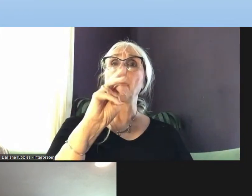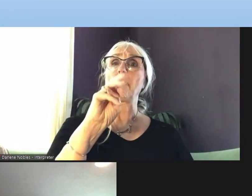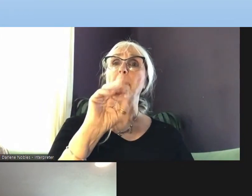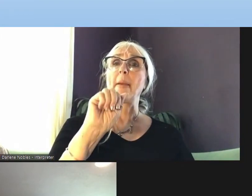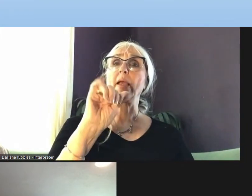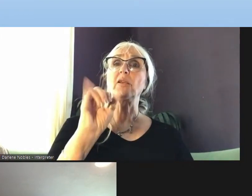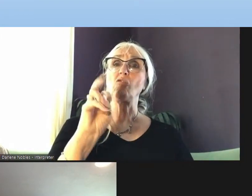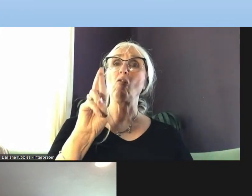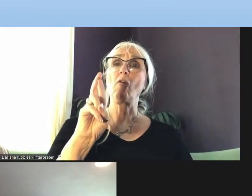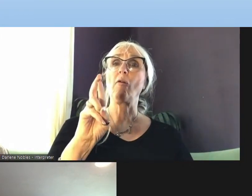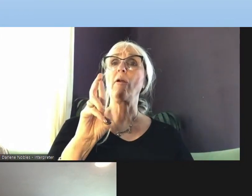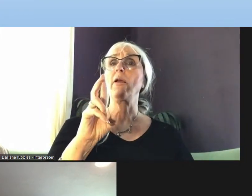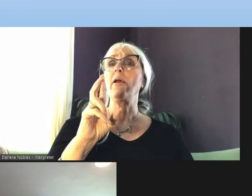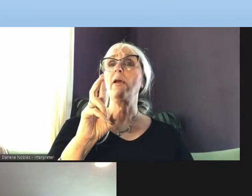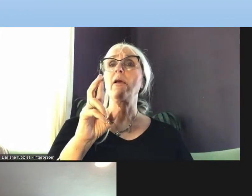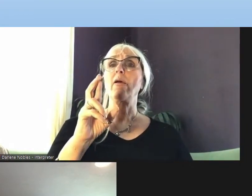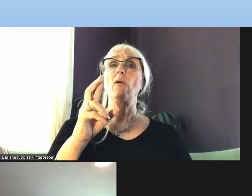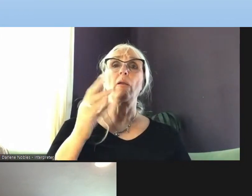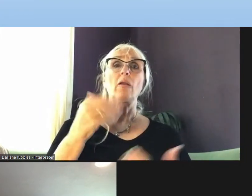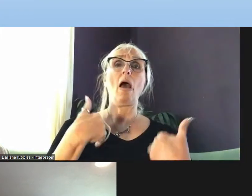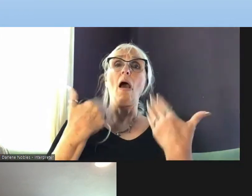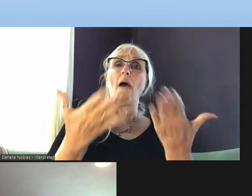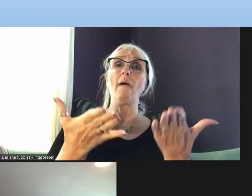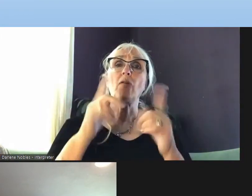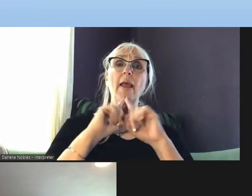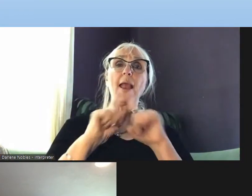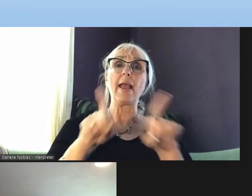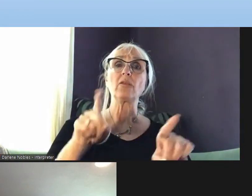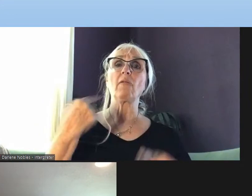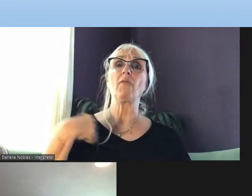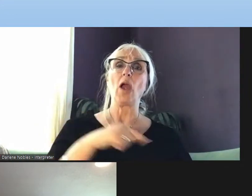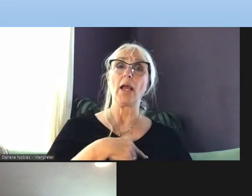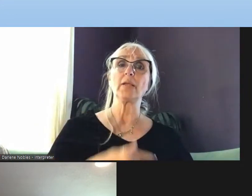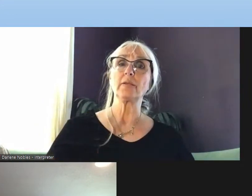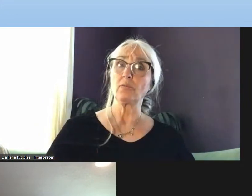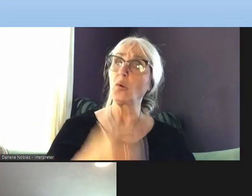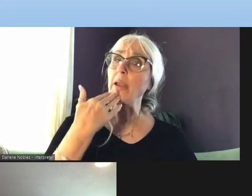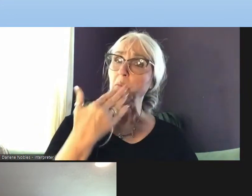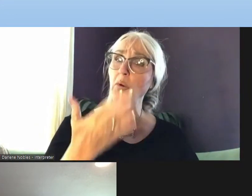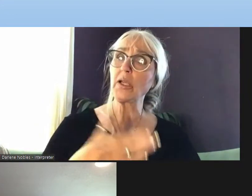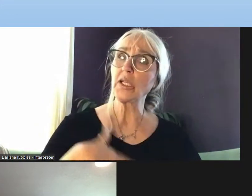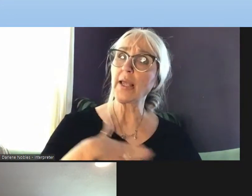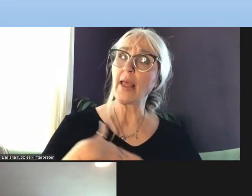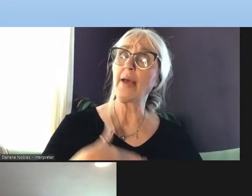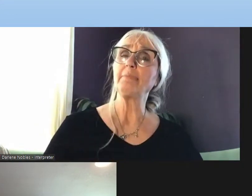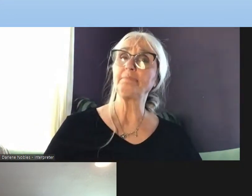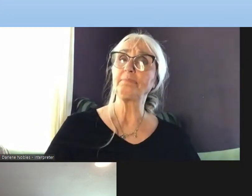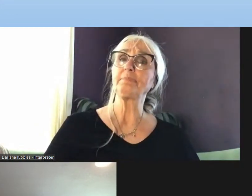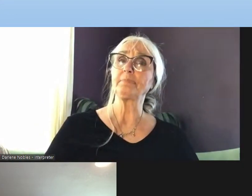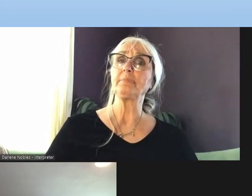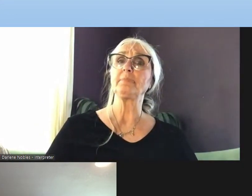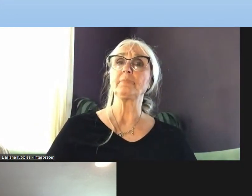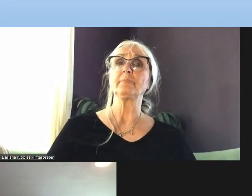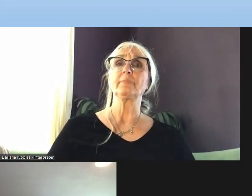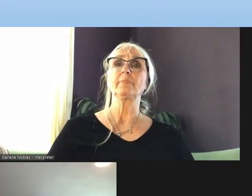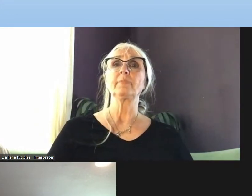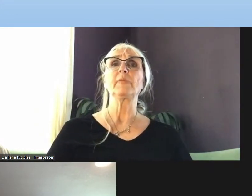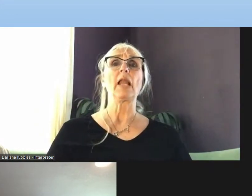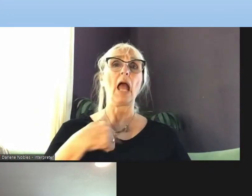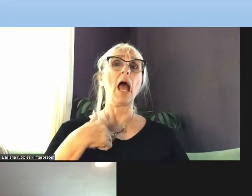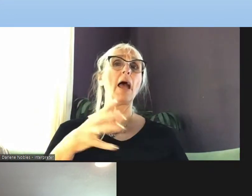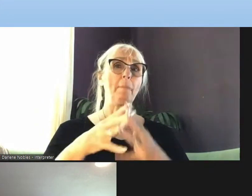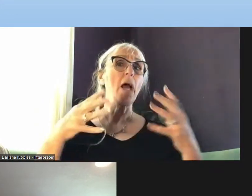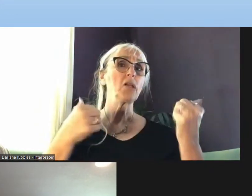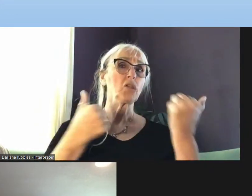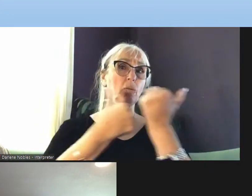and offering a solution for us. Yes, sir. Appreciate that very much. So I'm muchly in favor. I don't know what we need